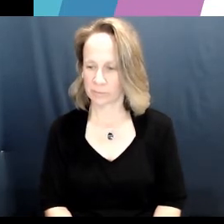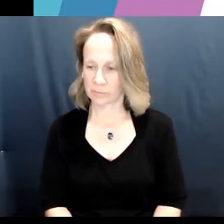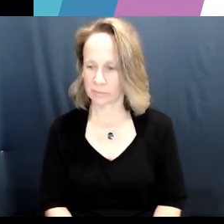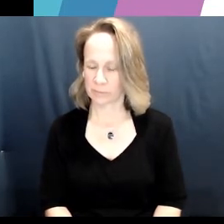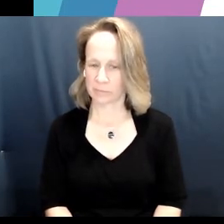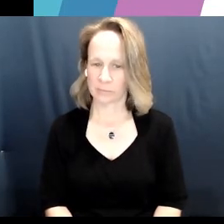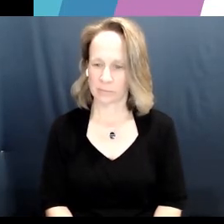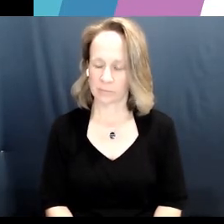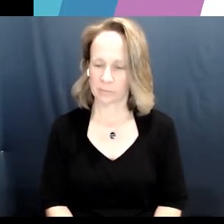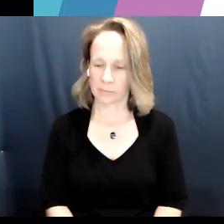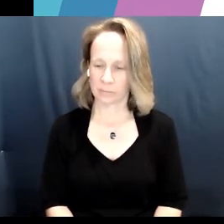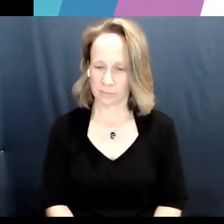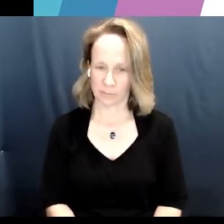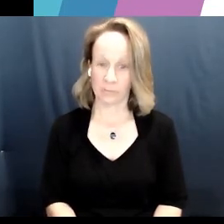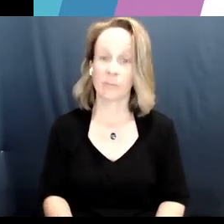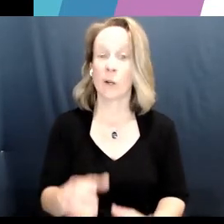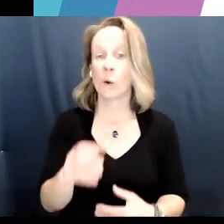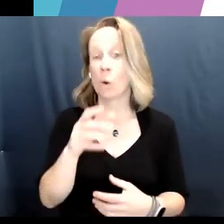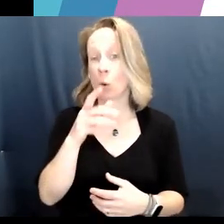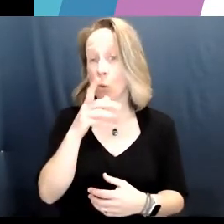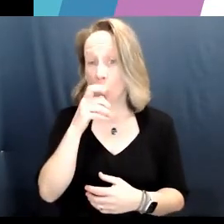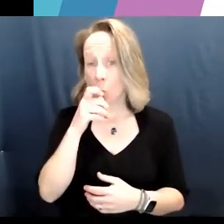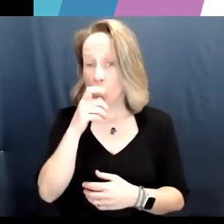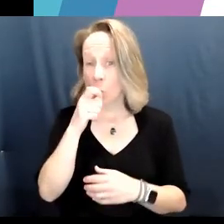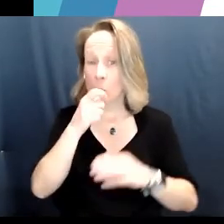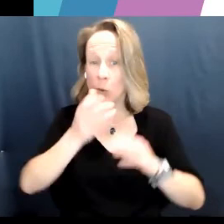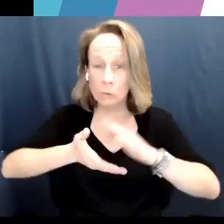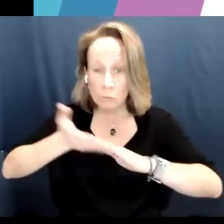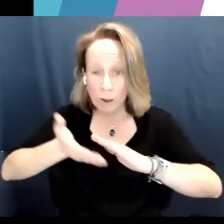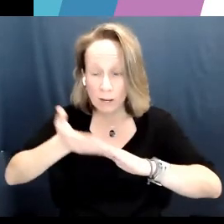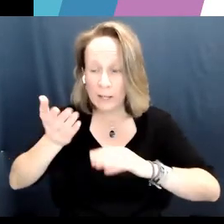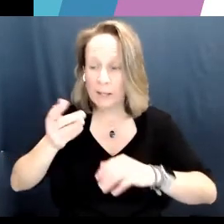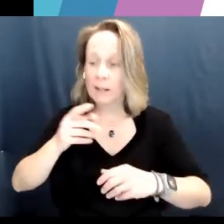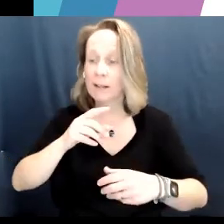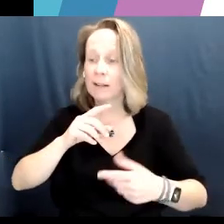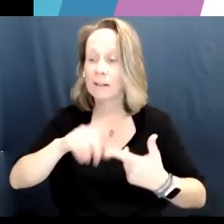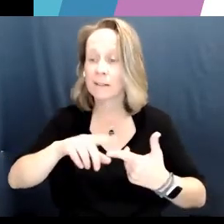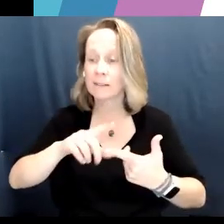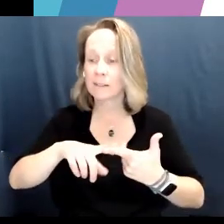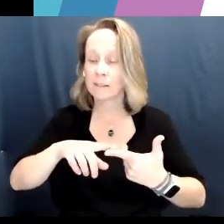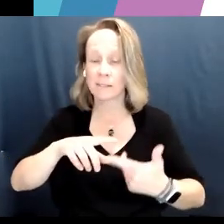Who's putting it on? Clinical involvement, okay.